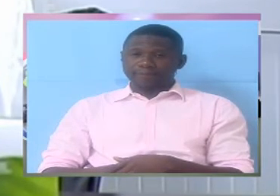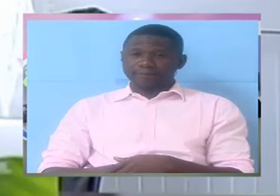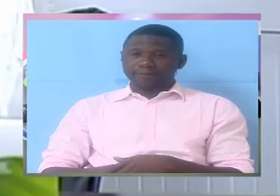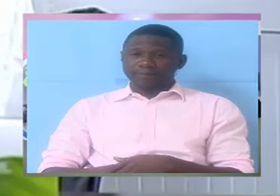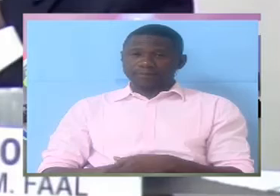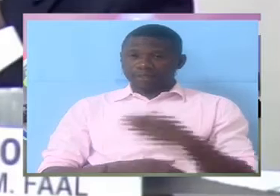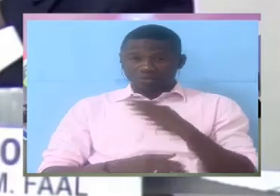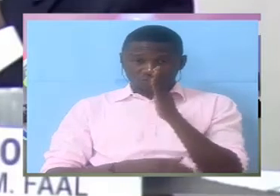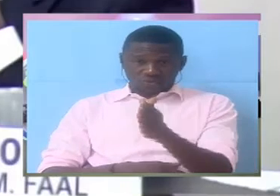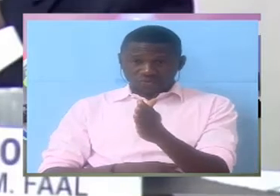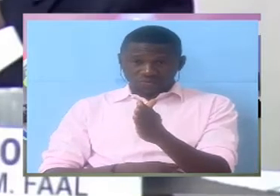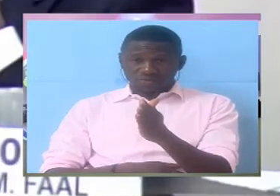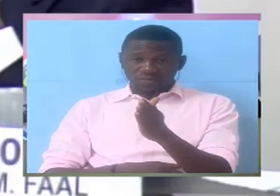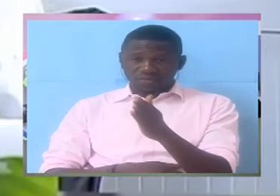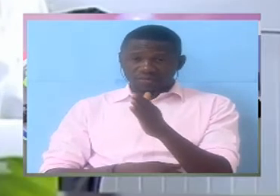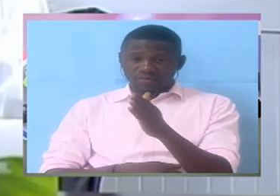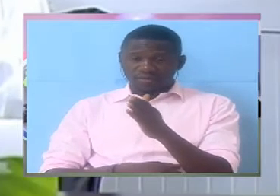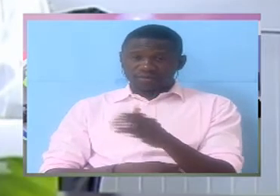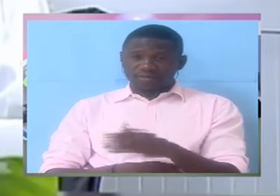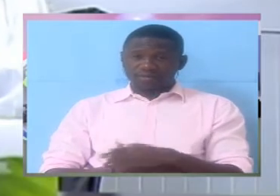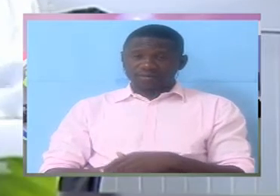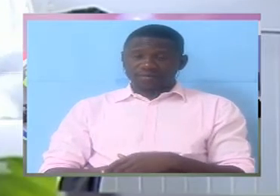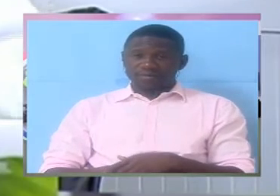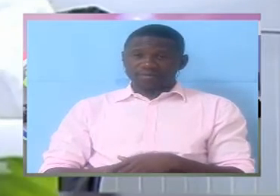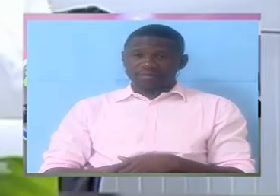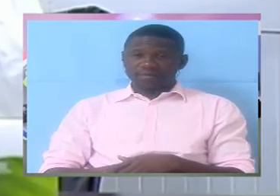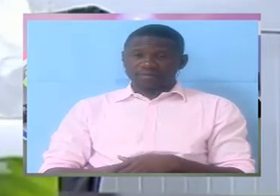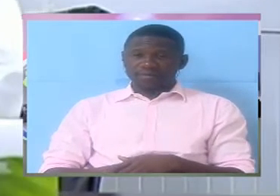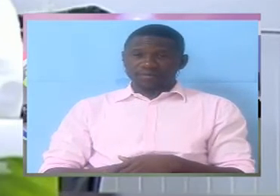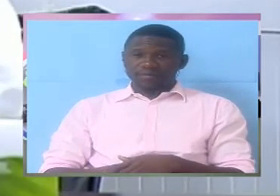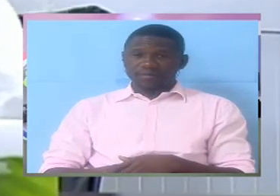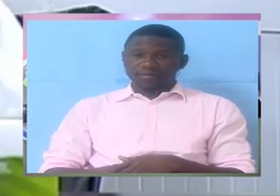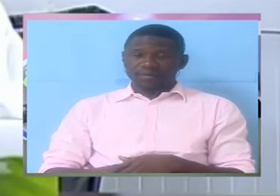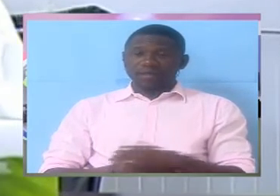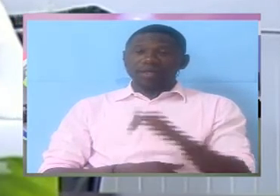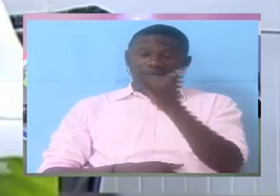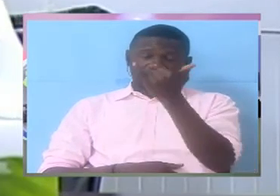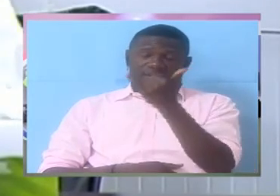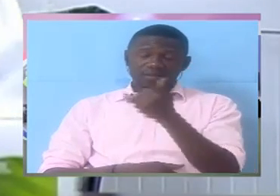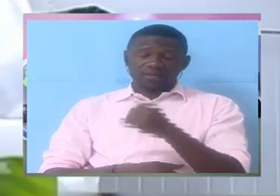That's the truth, isn't it? Yeah. That's the order of the day.